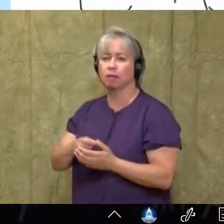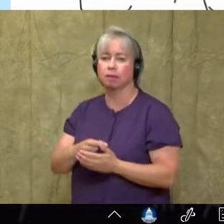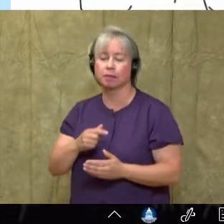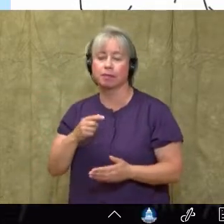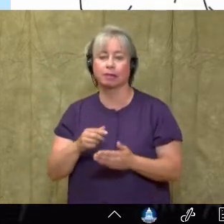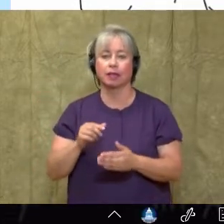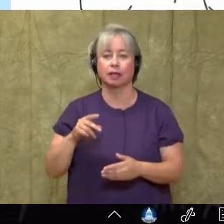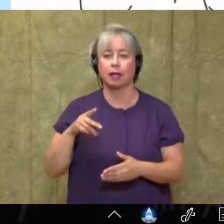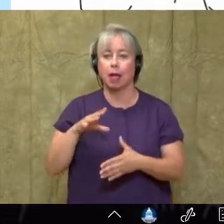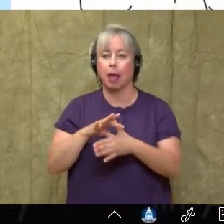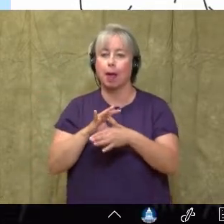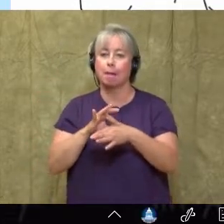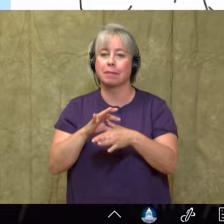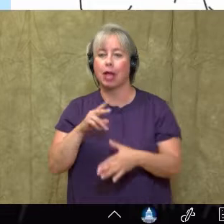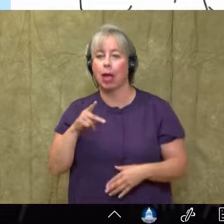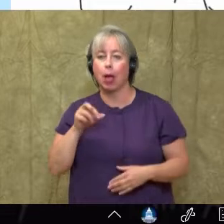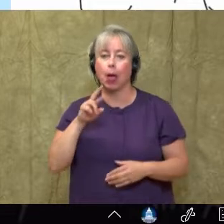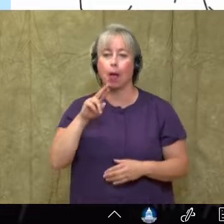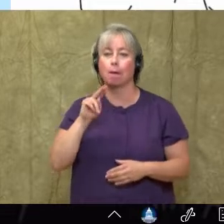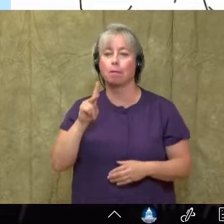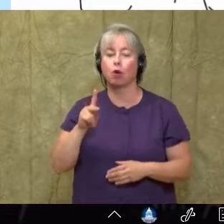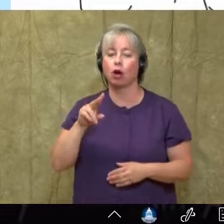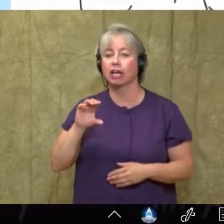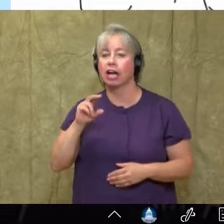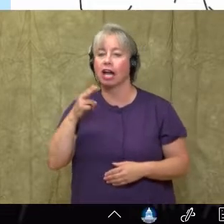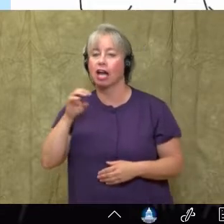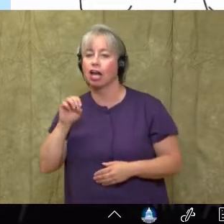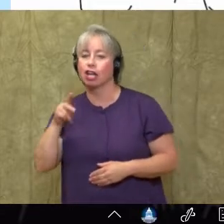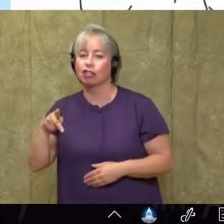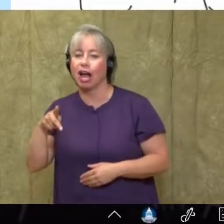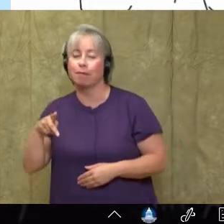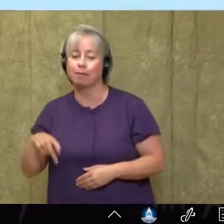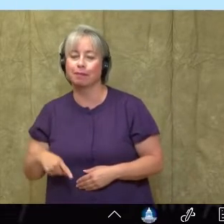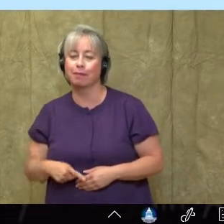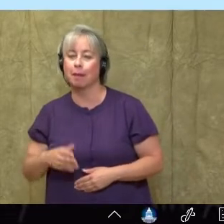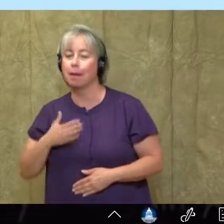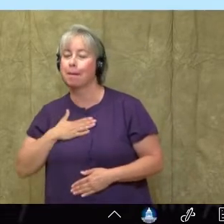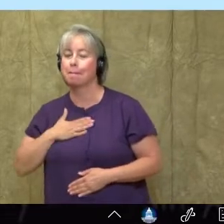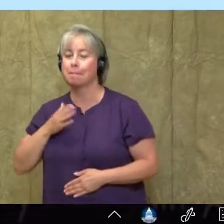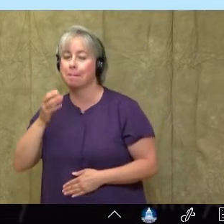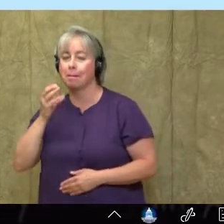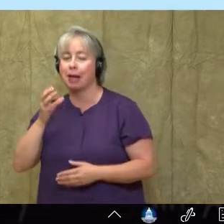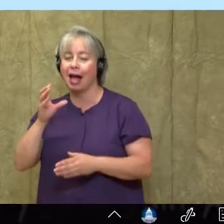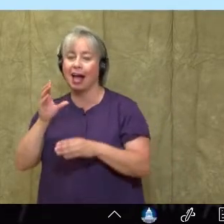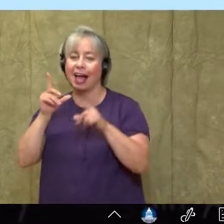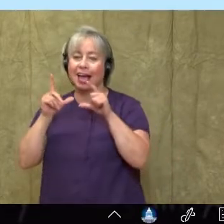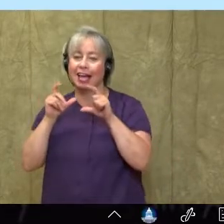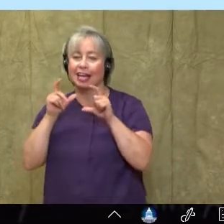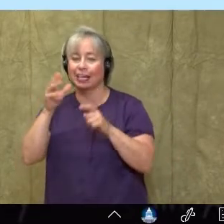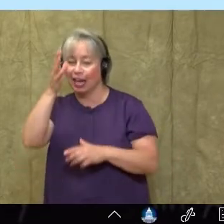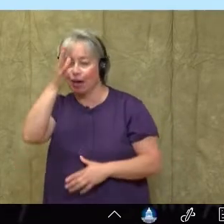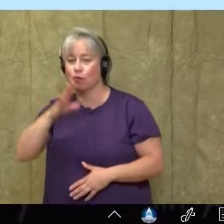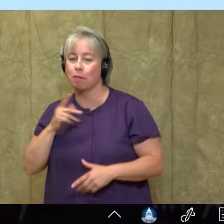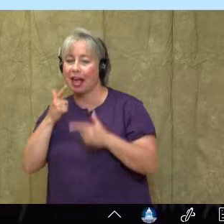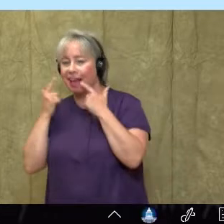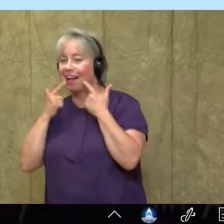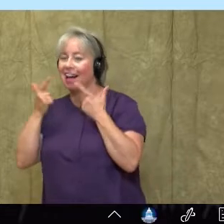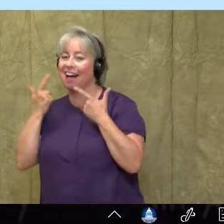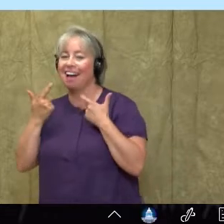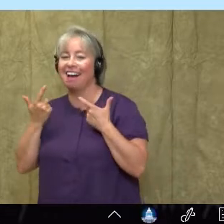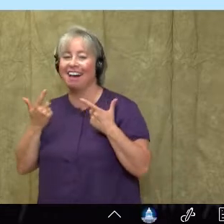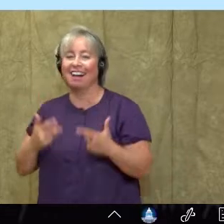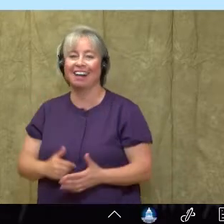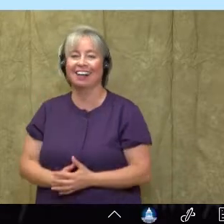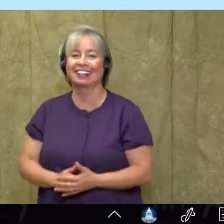A pork chop. But even my cameraman laughed at that. All right, example 4 says, find the